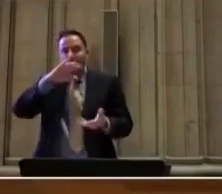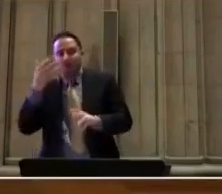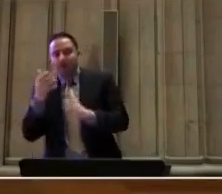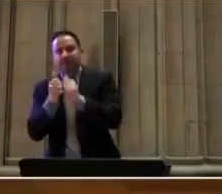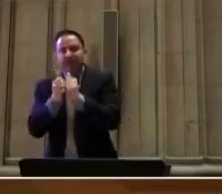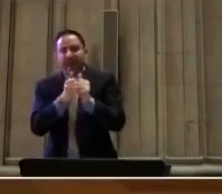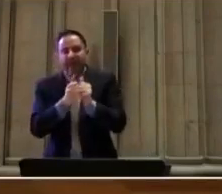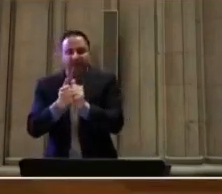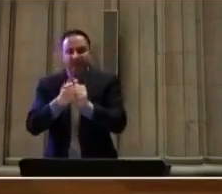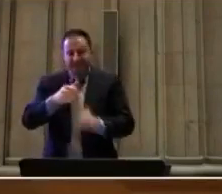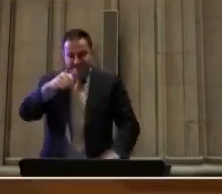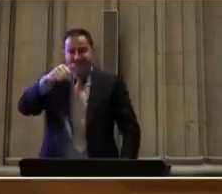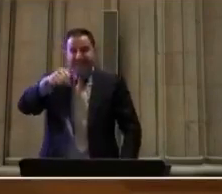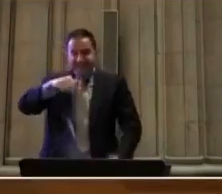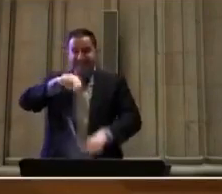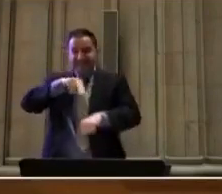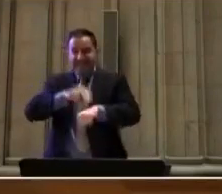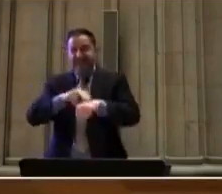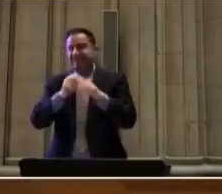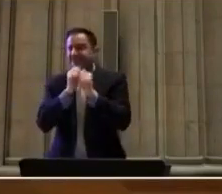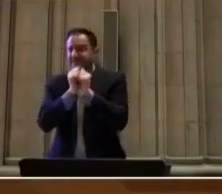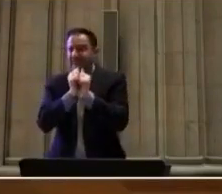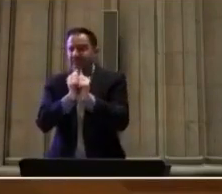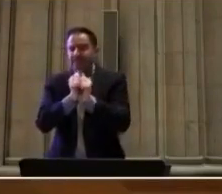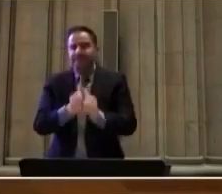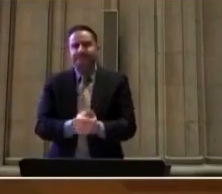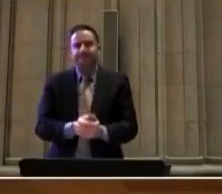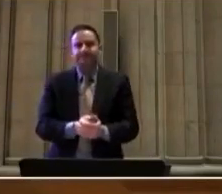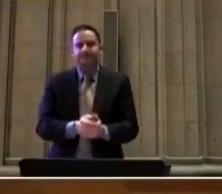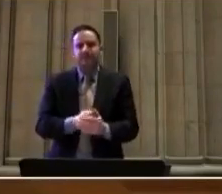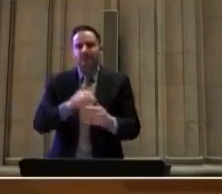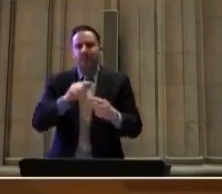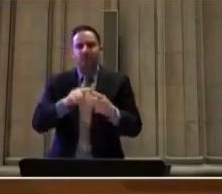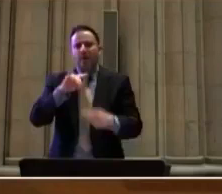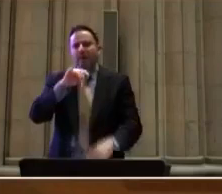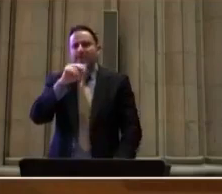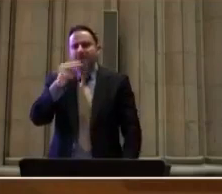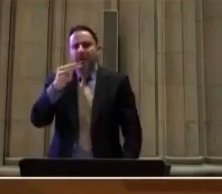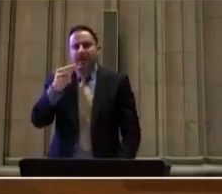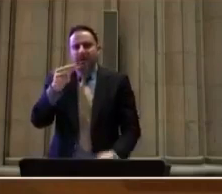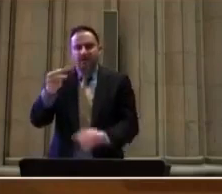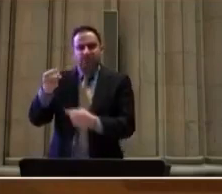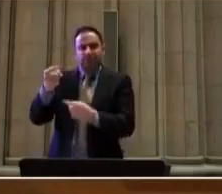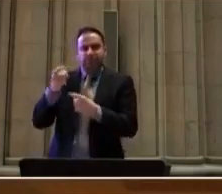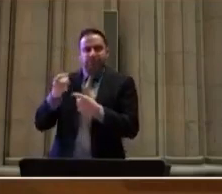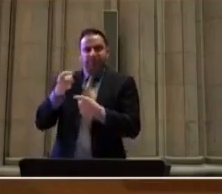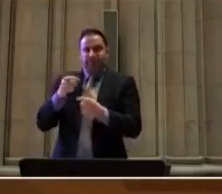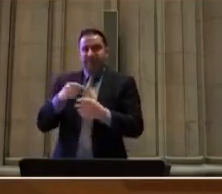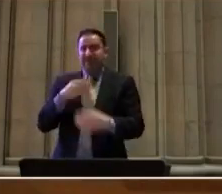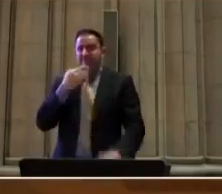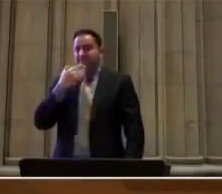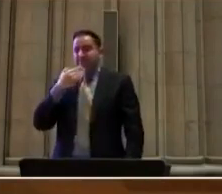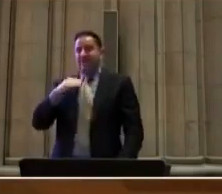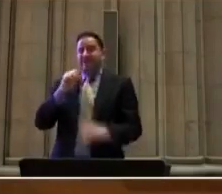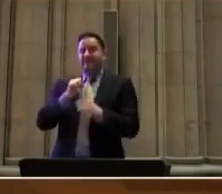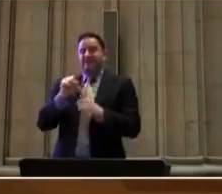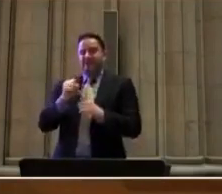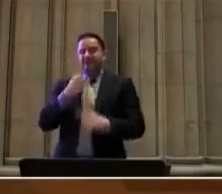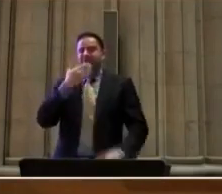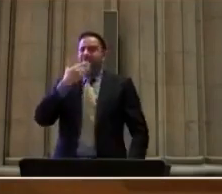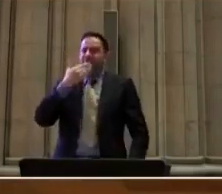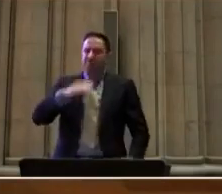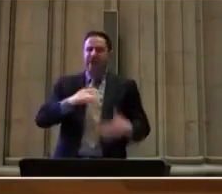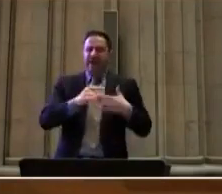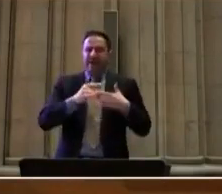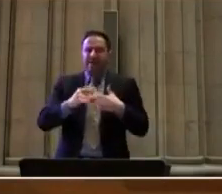as a nation. When this word of the Lord came to Isaiah, his people were also in a jam. Bad leadership,